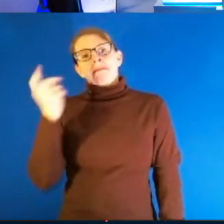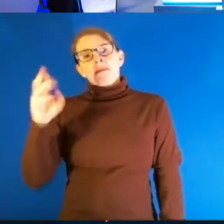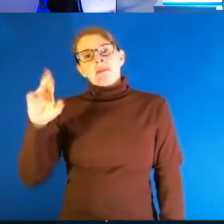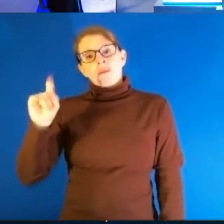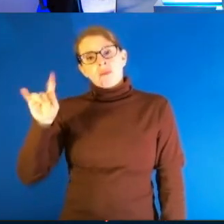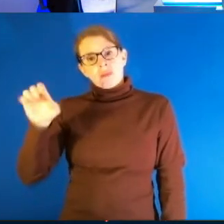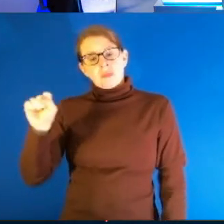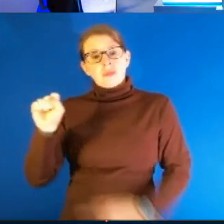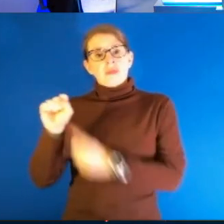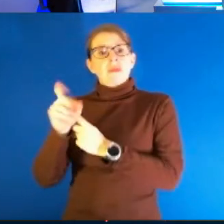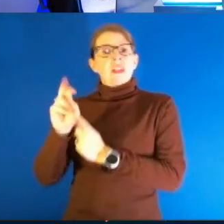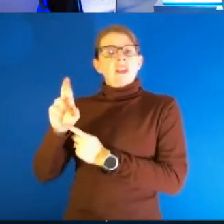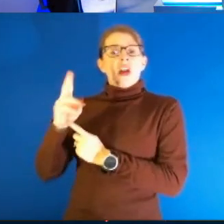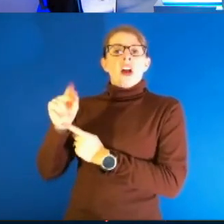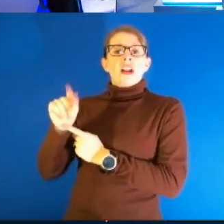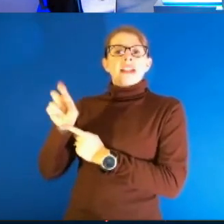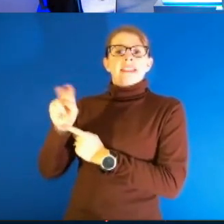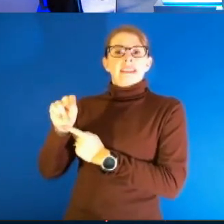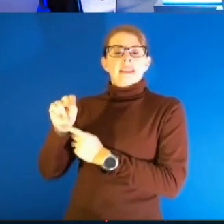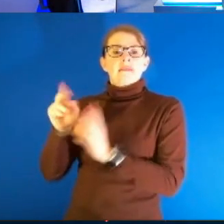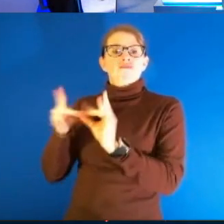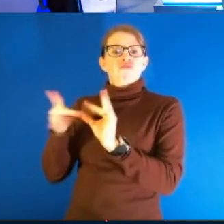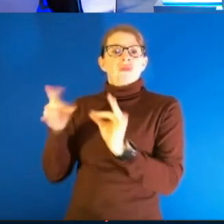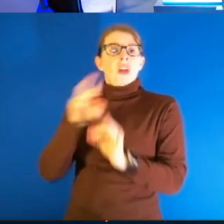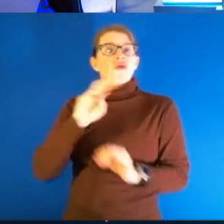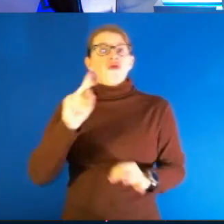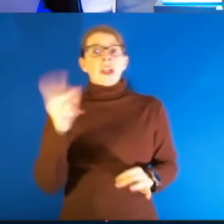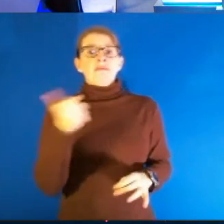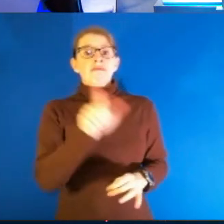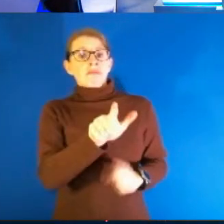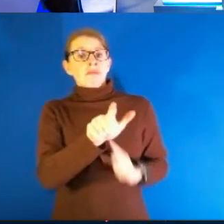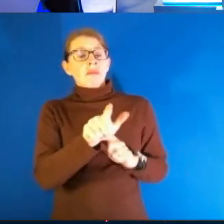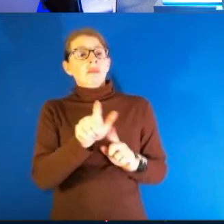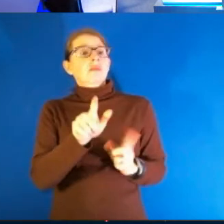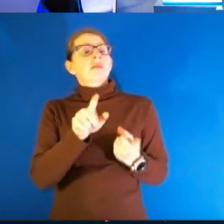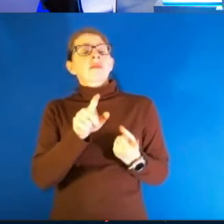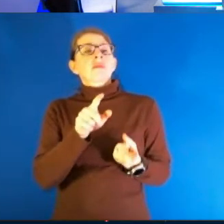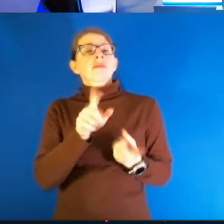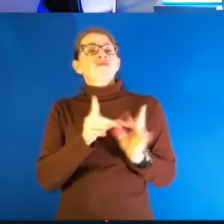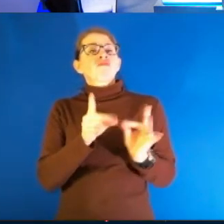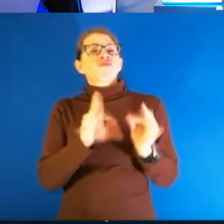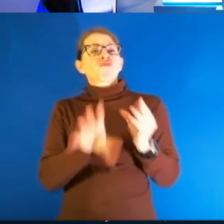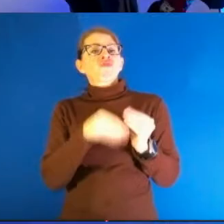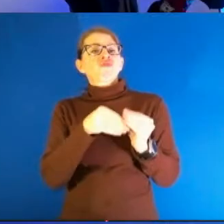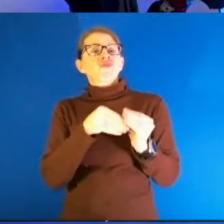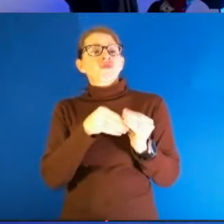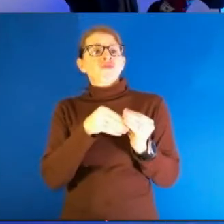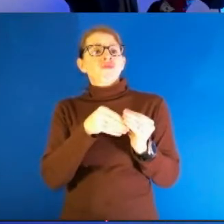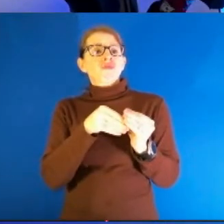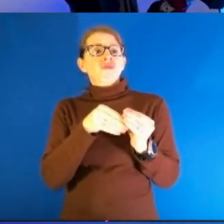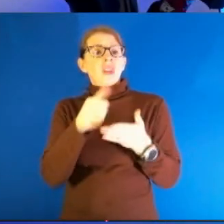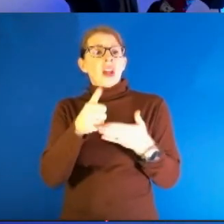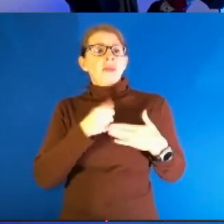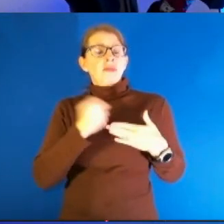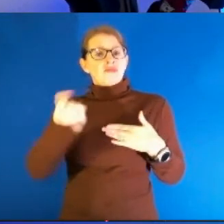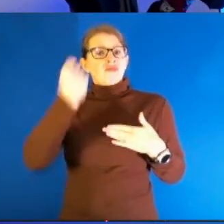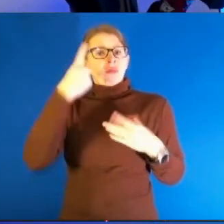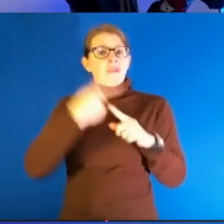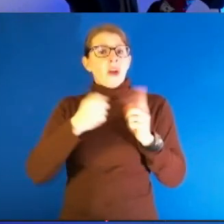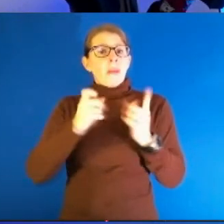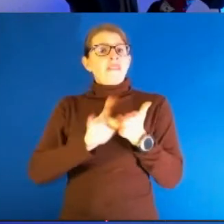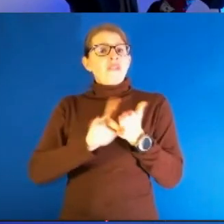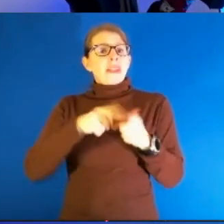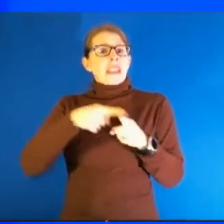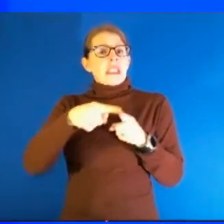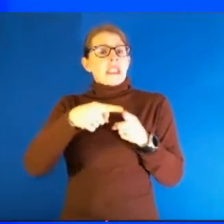some comments, but Rick, I do want to ask you, Sure. just comment on what you've heard Dr. Stites say, kind of help us put this into perspective from a pharmacy standpoint.